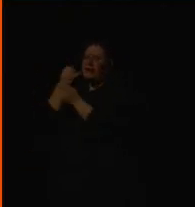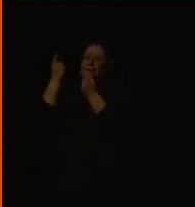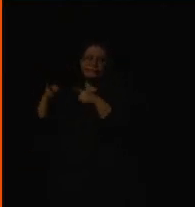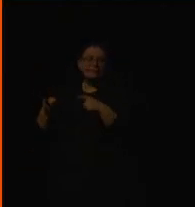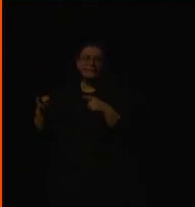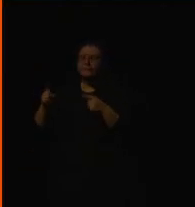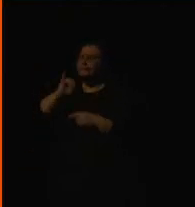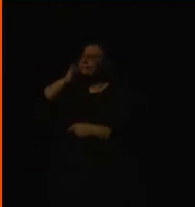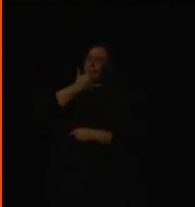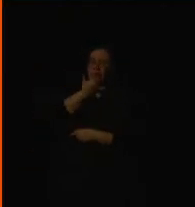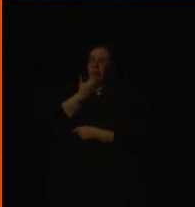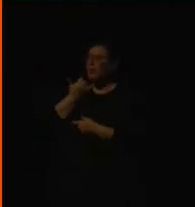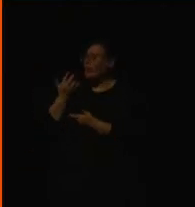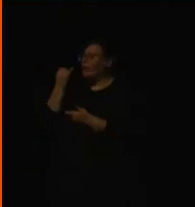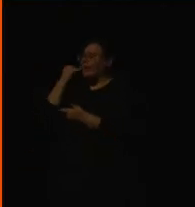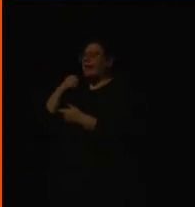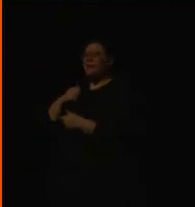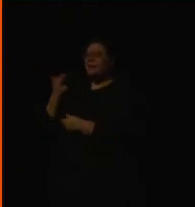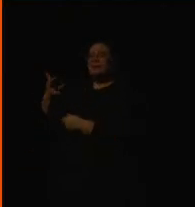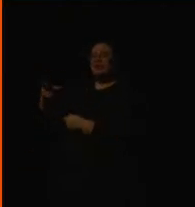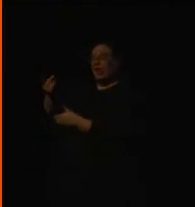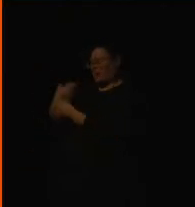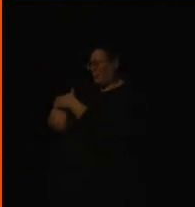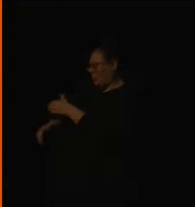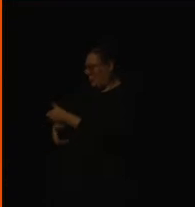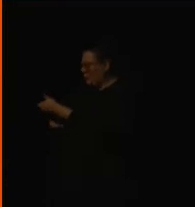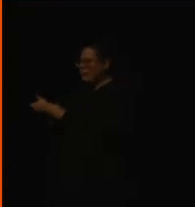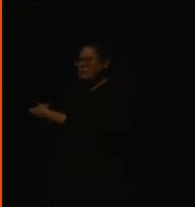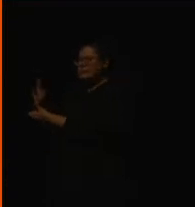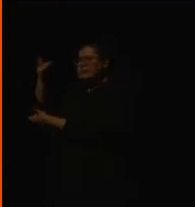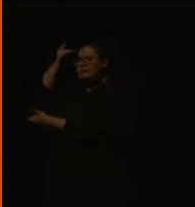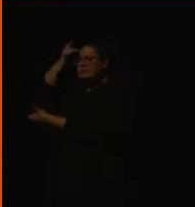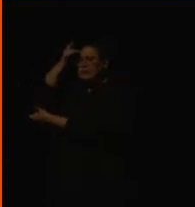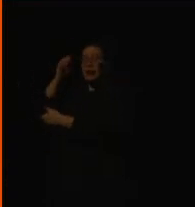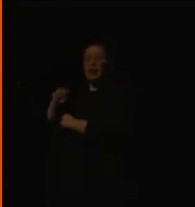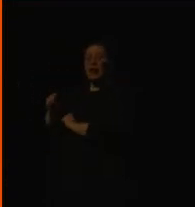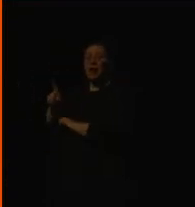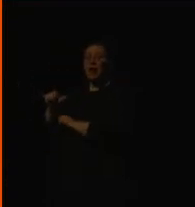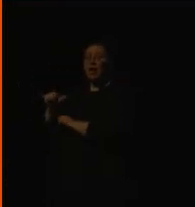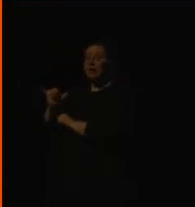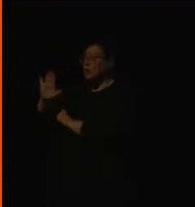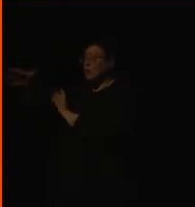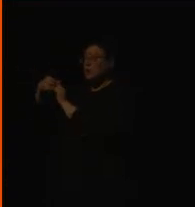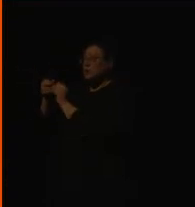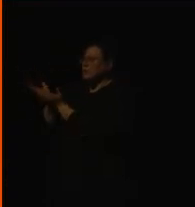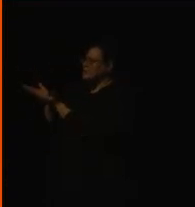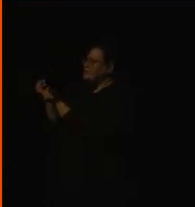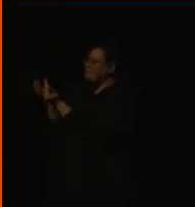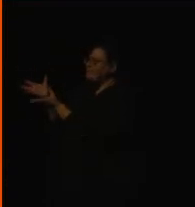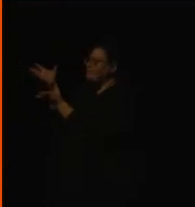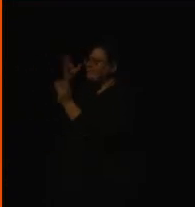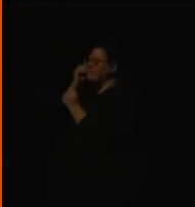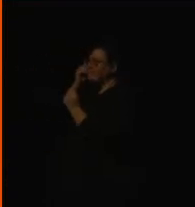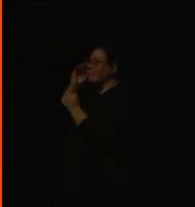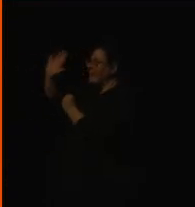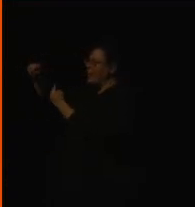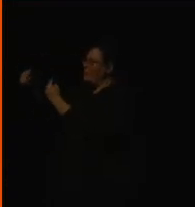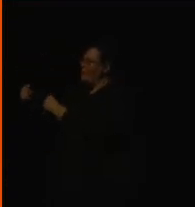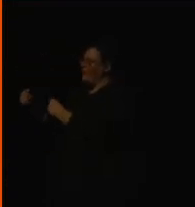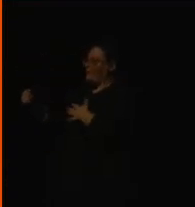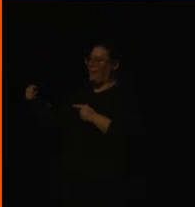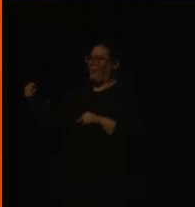their child was born sick. And Ady listened to their stories. He took their pain and added it to his